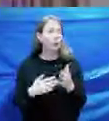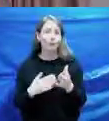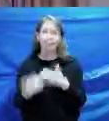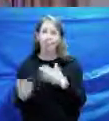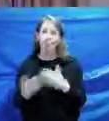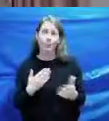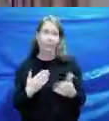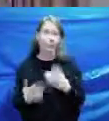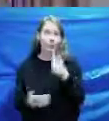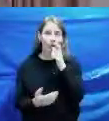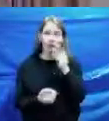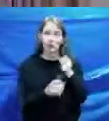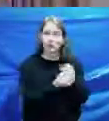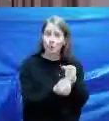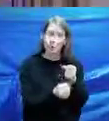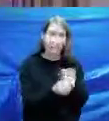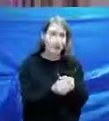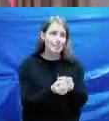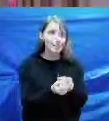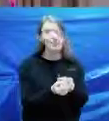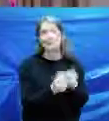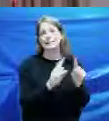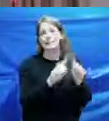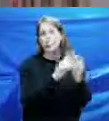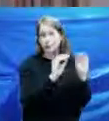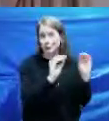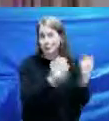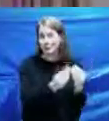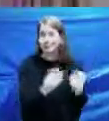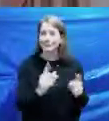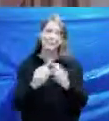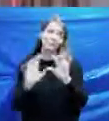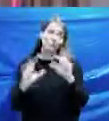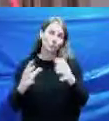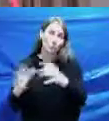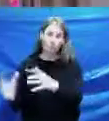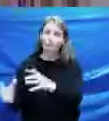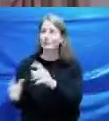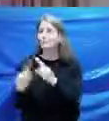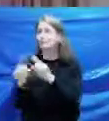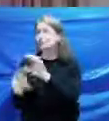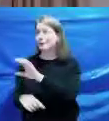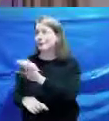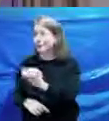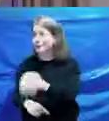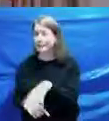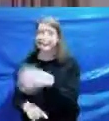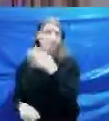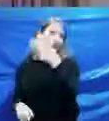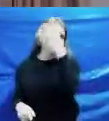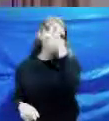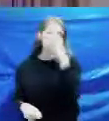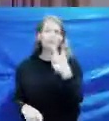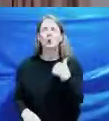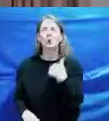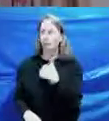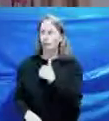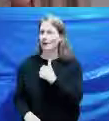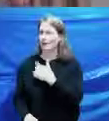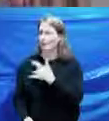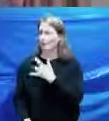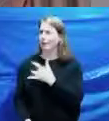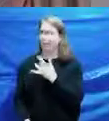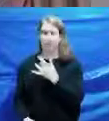standards, whether it is parents who are supporting their students, we feel that more than knowing, you know, the details of every